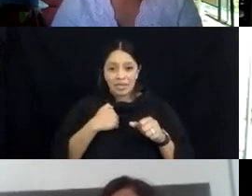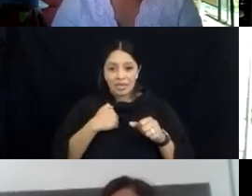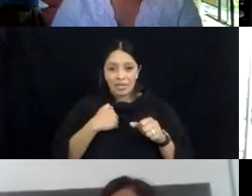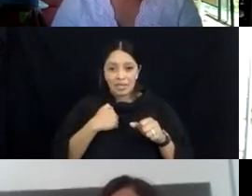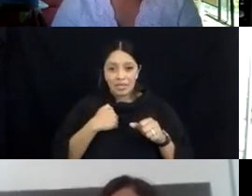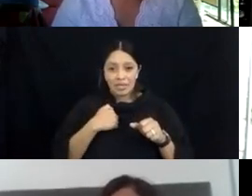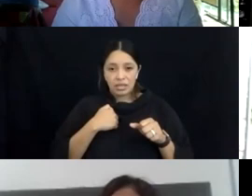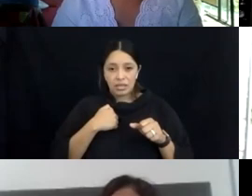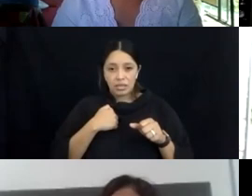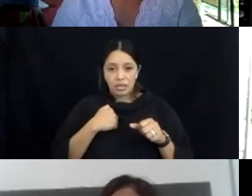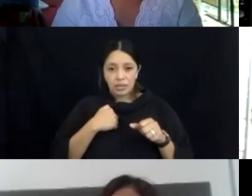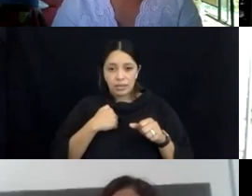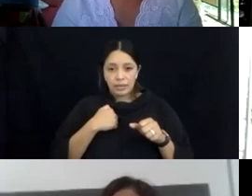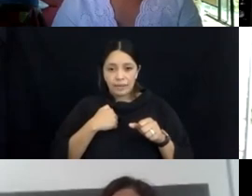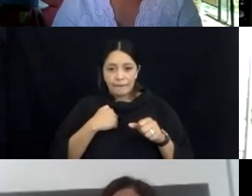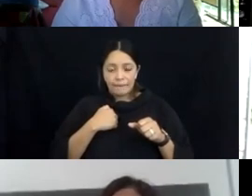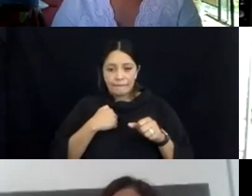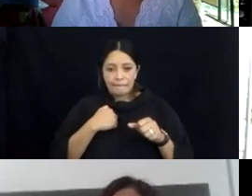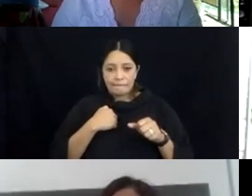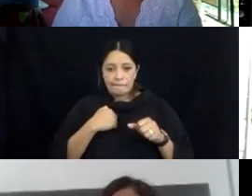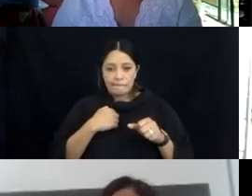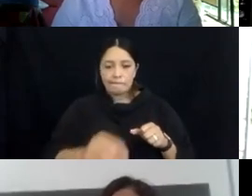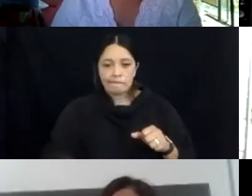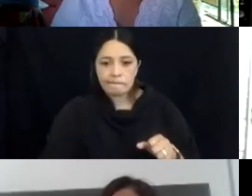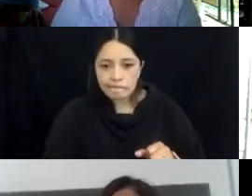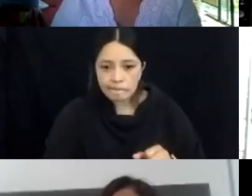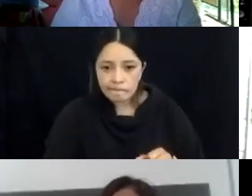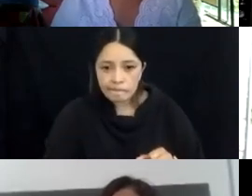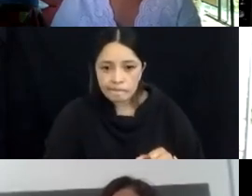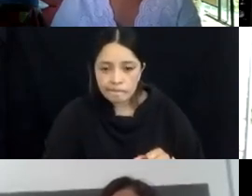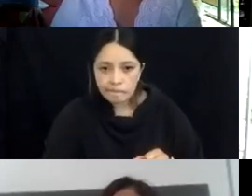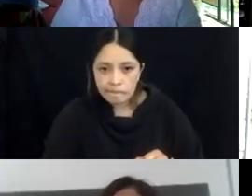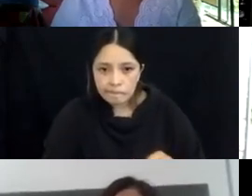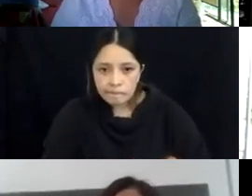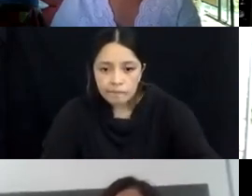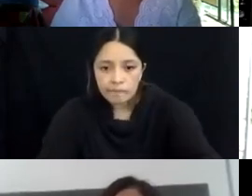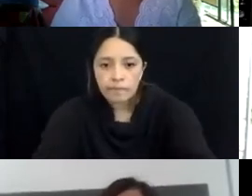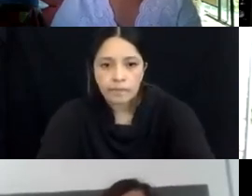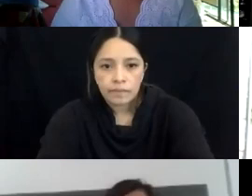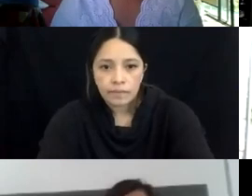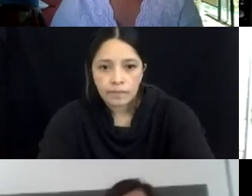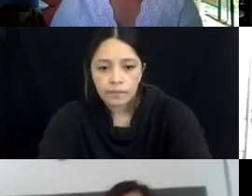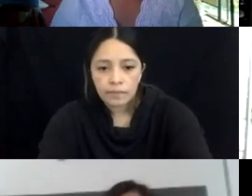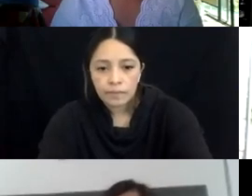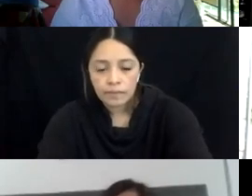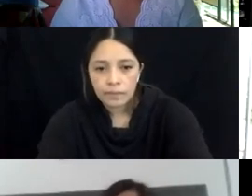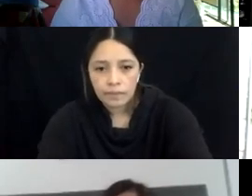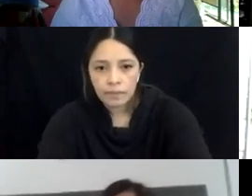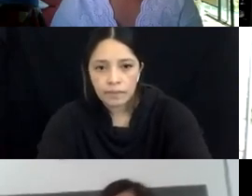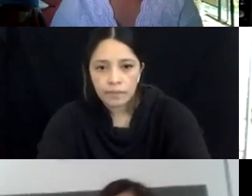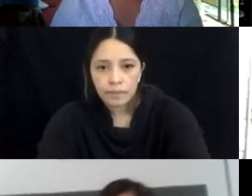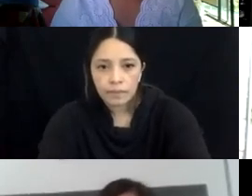And going back to the video that Professora Gamboa played with